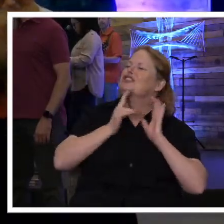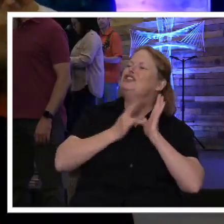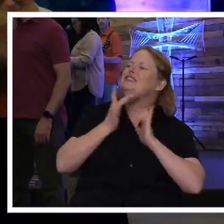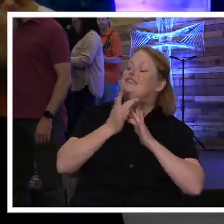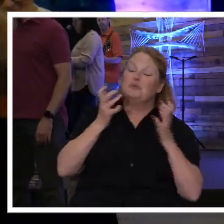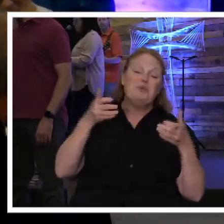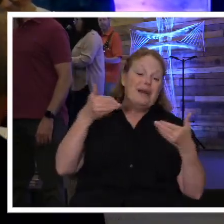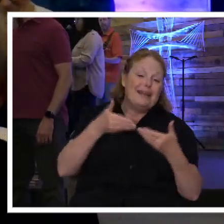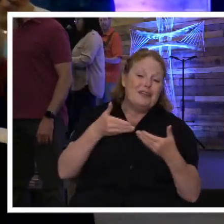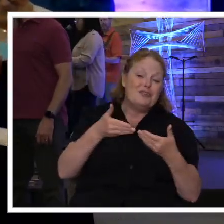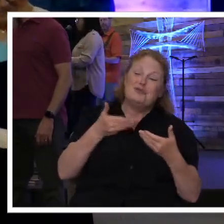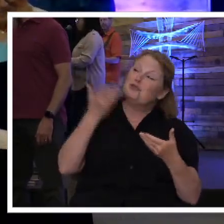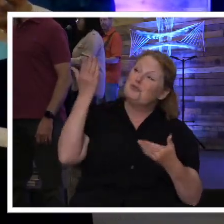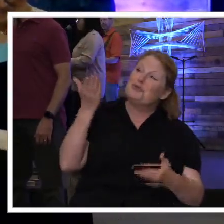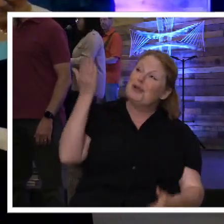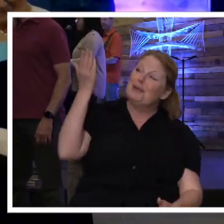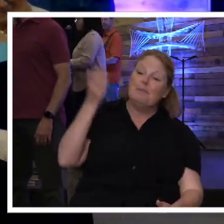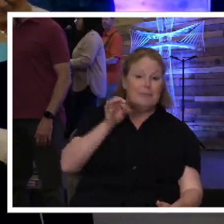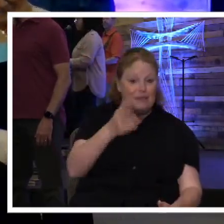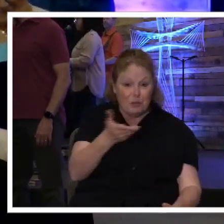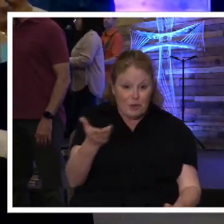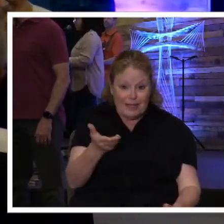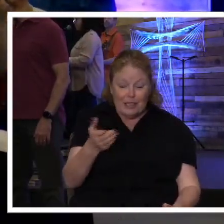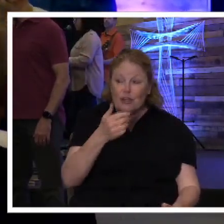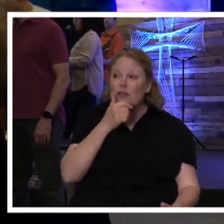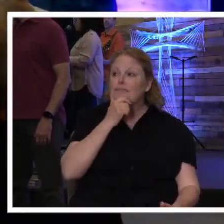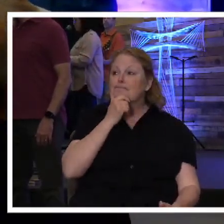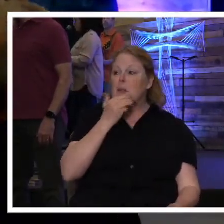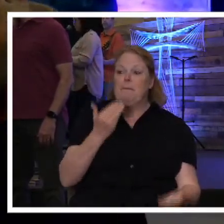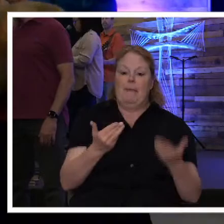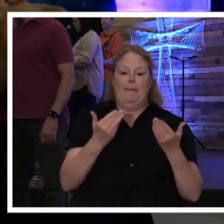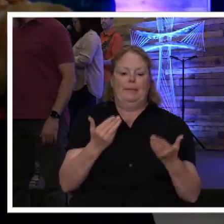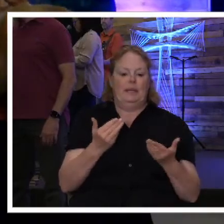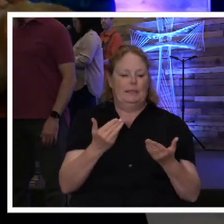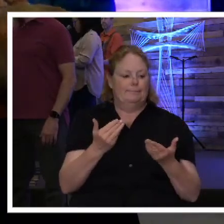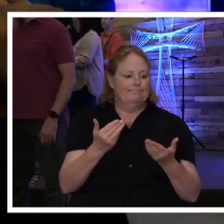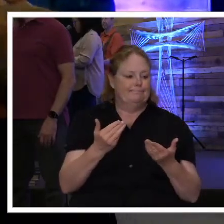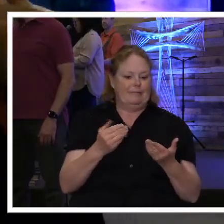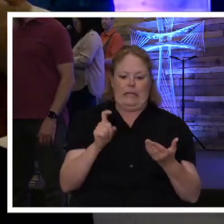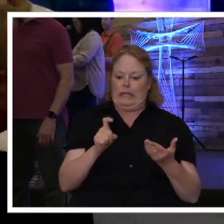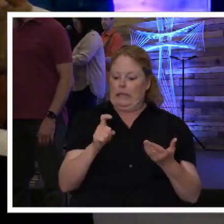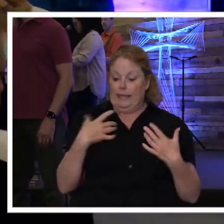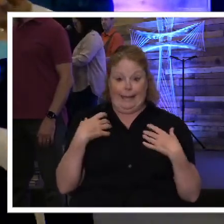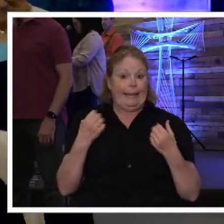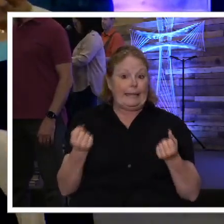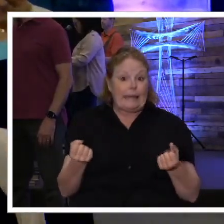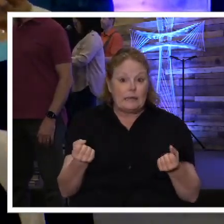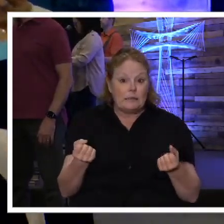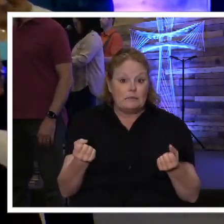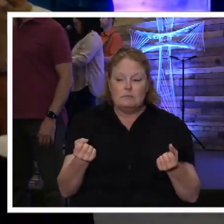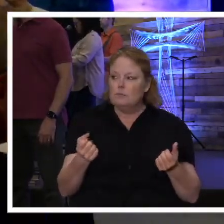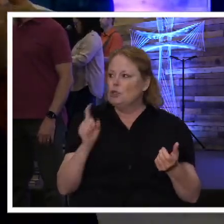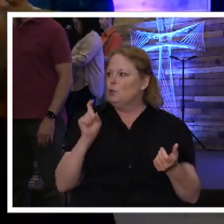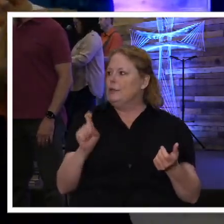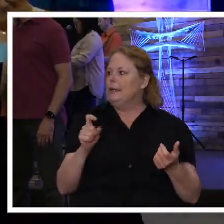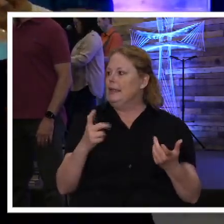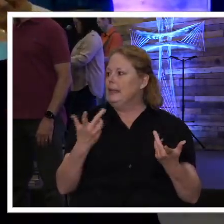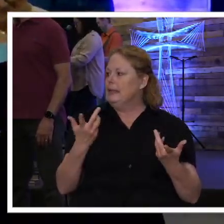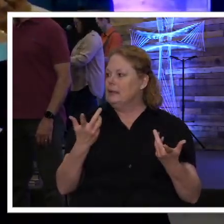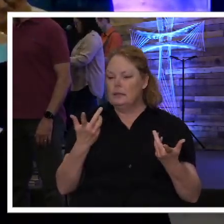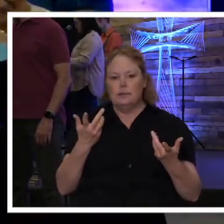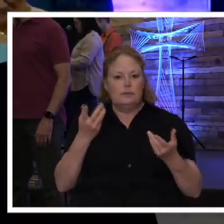introduce you to Jesus. If you're here today and maybe there's some needs that you need healing in or direction in, then